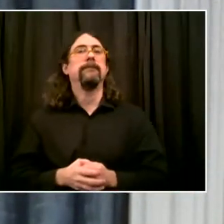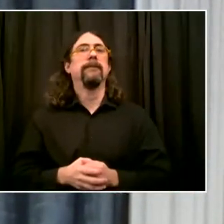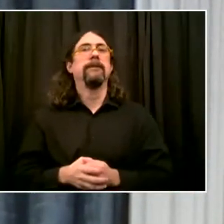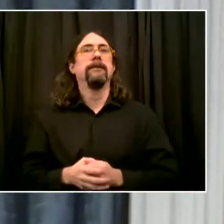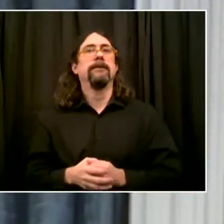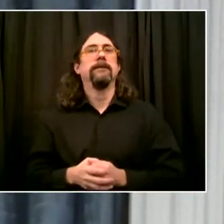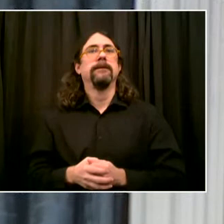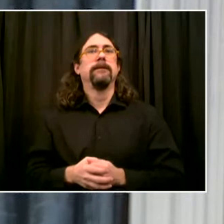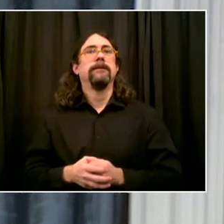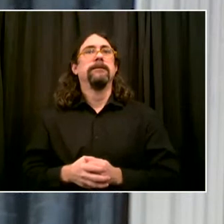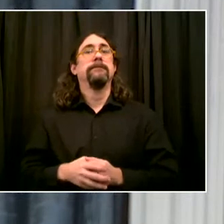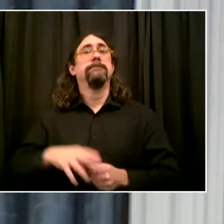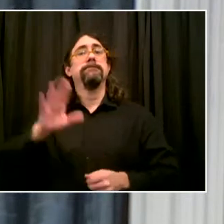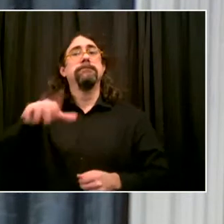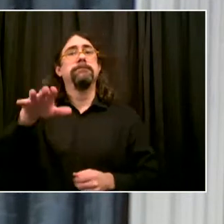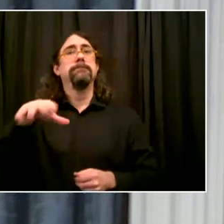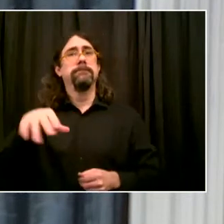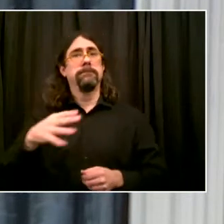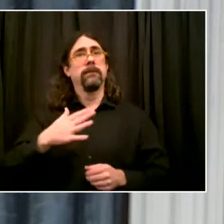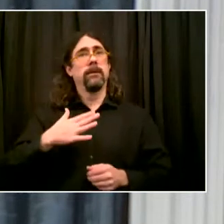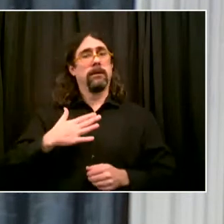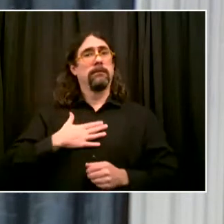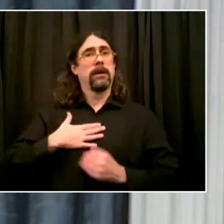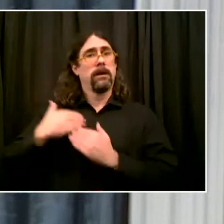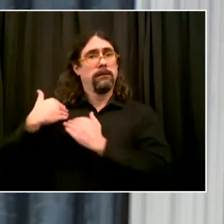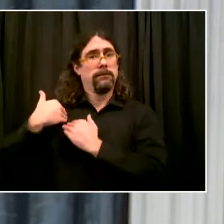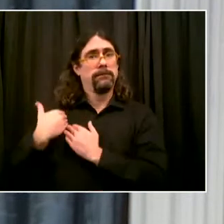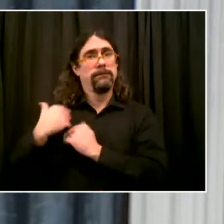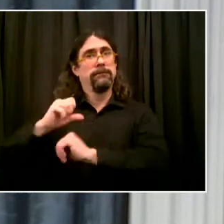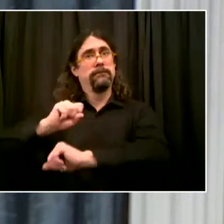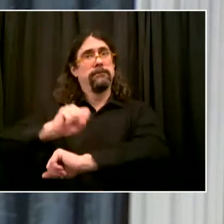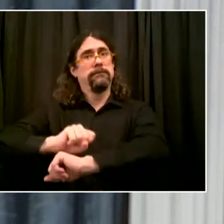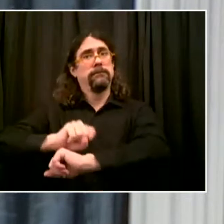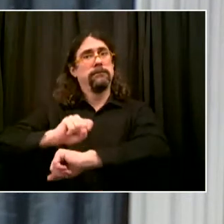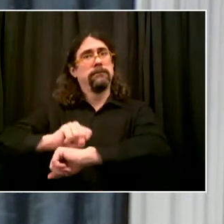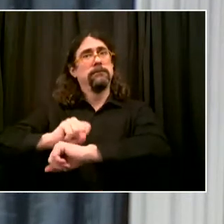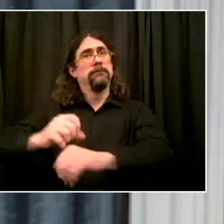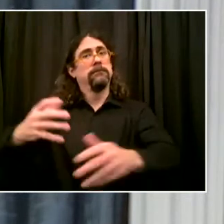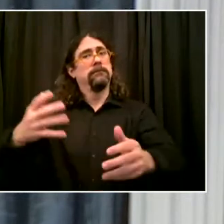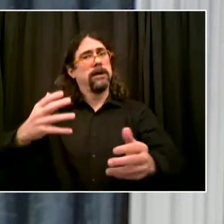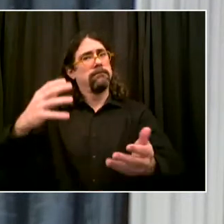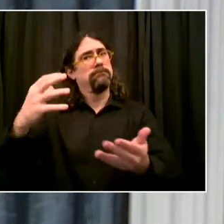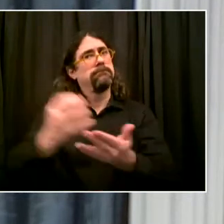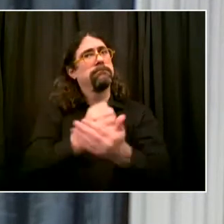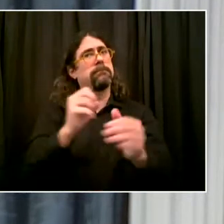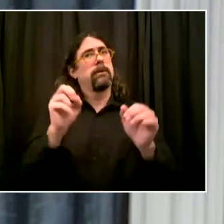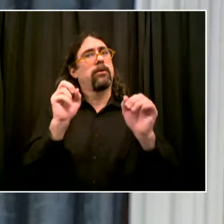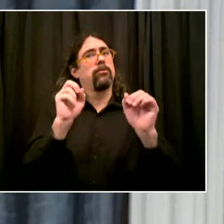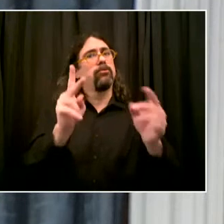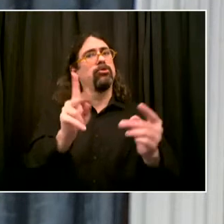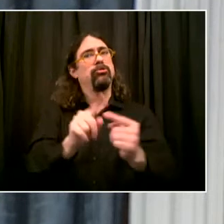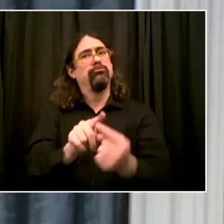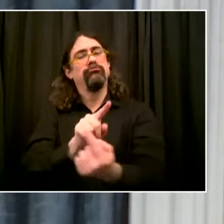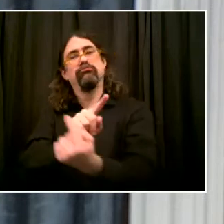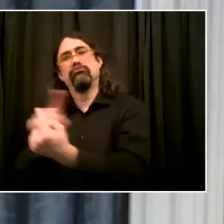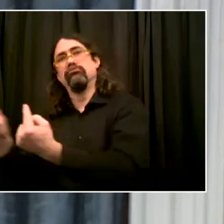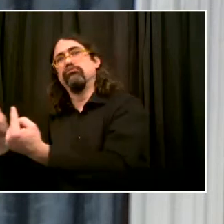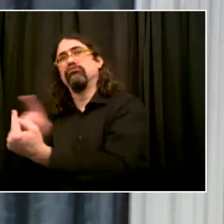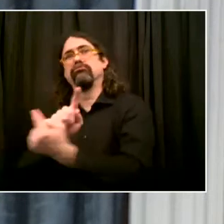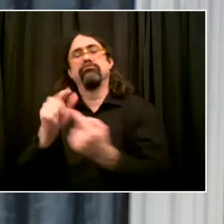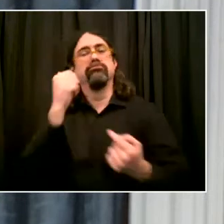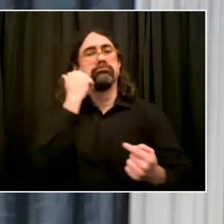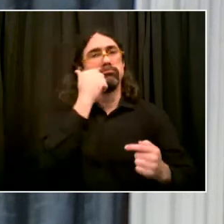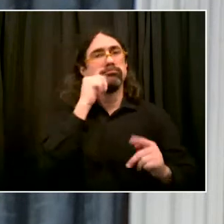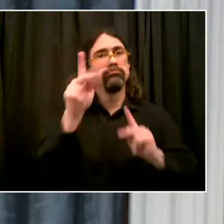the opportunity to speak with everyday New Yorkers about COVID-19 and the vaccine. Just this last week, I spoke with a group